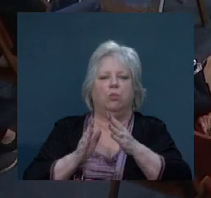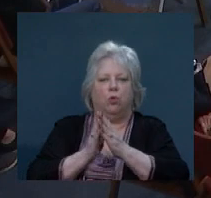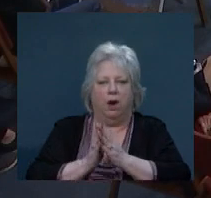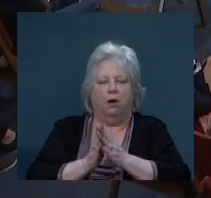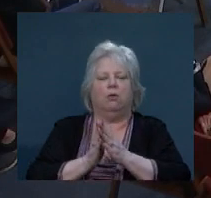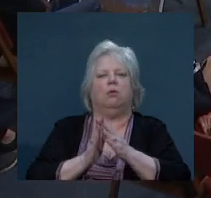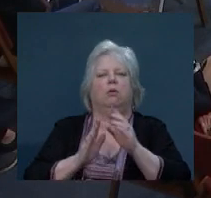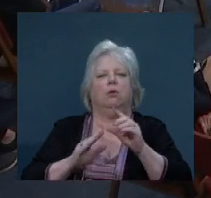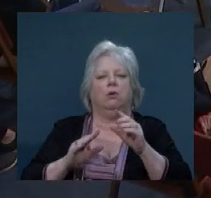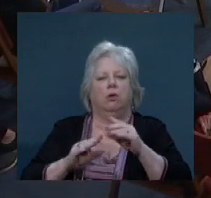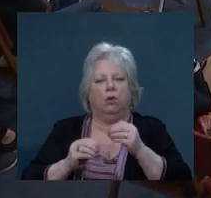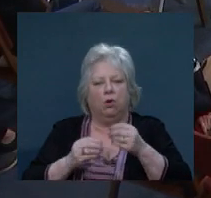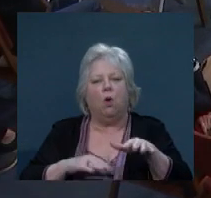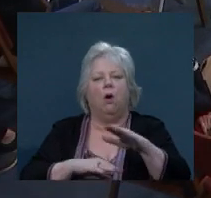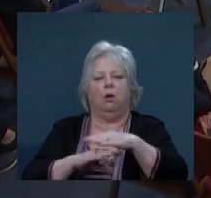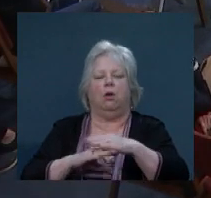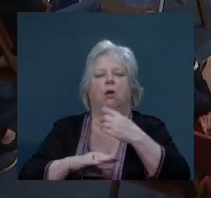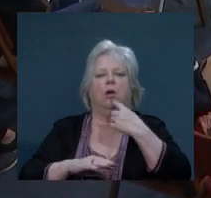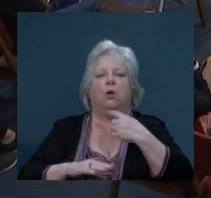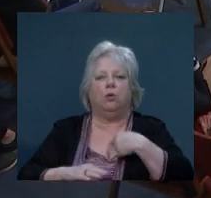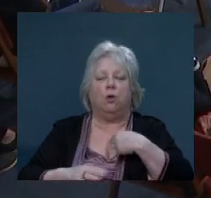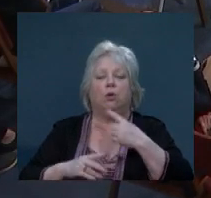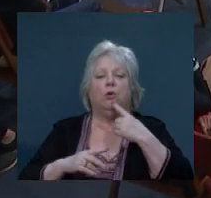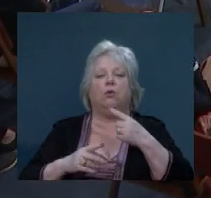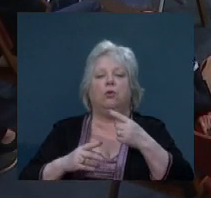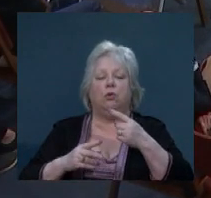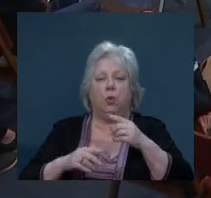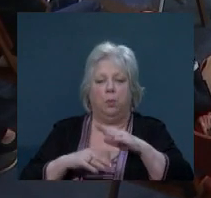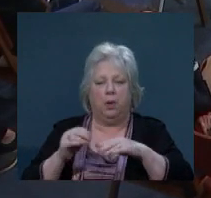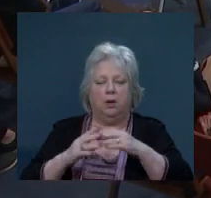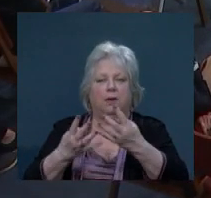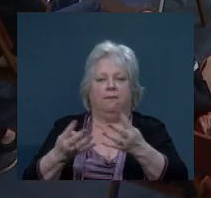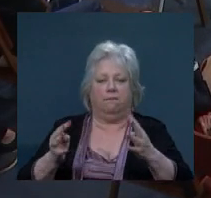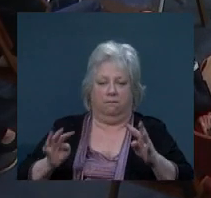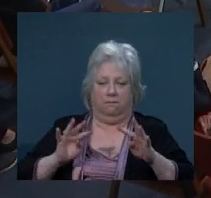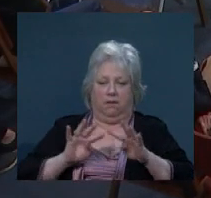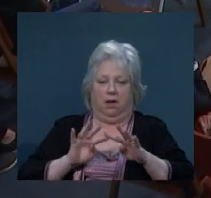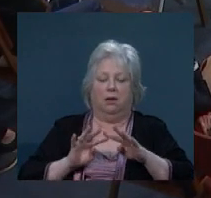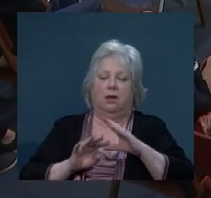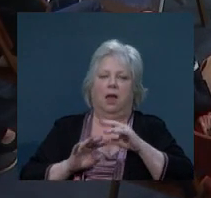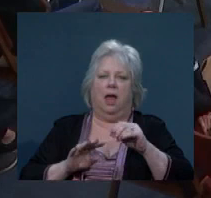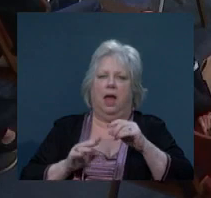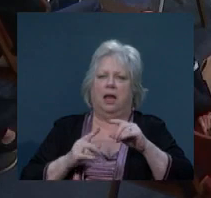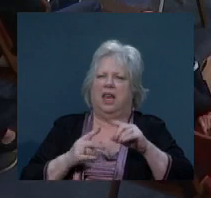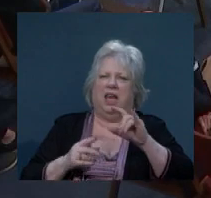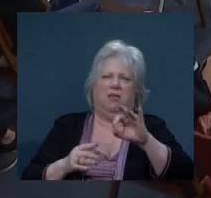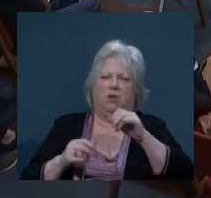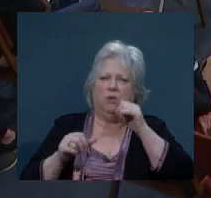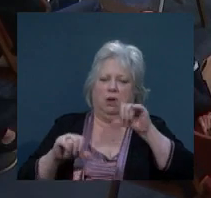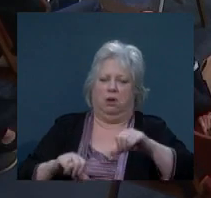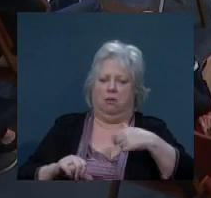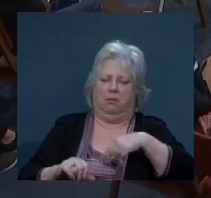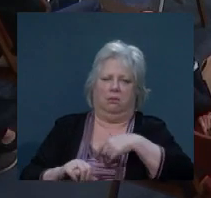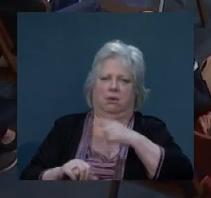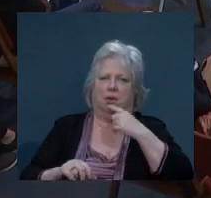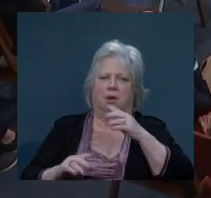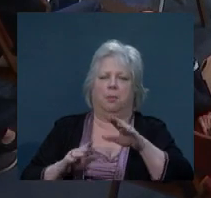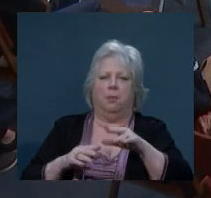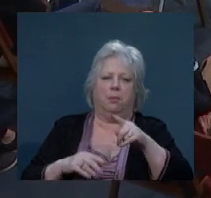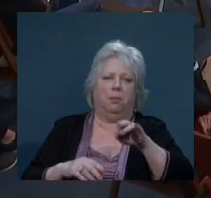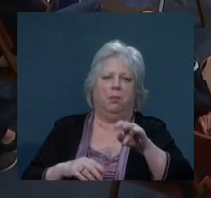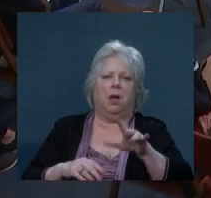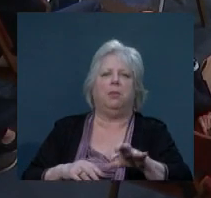up a fence. To deny us a public restroom, it's beyond what I could even imagine. That